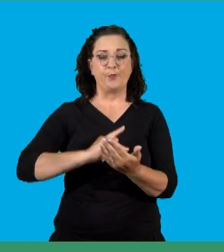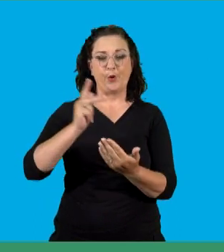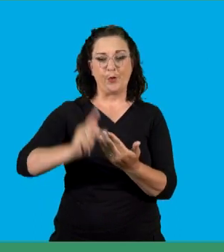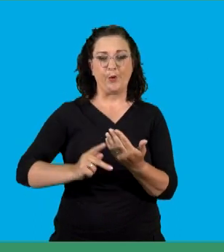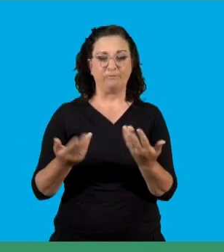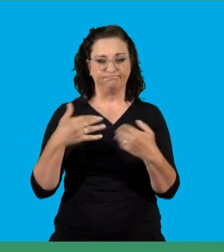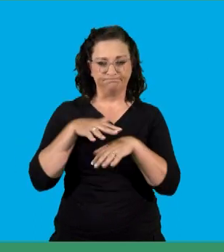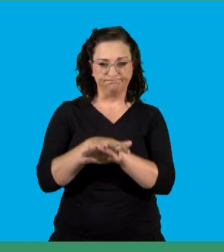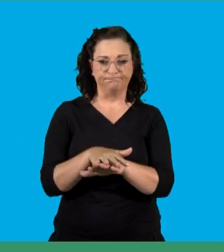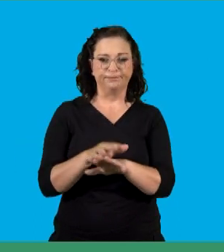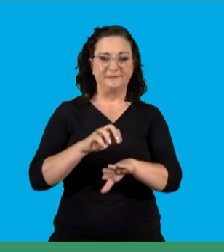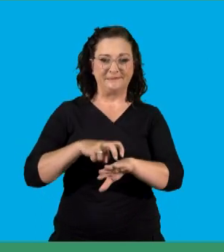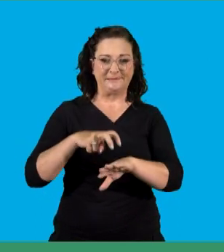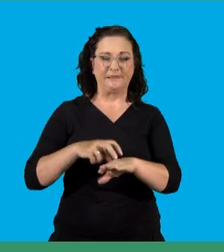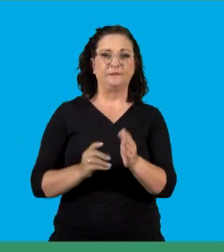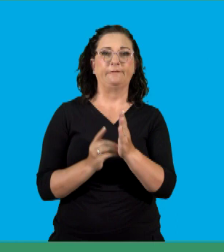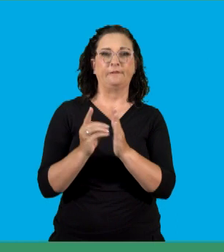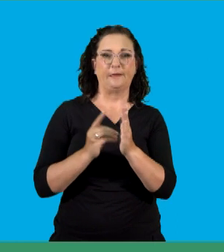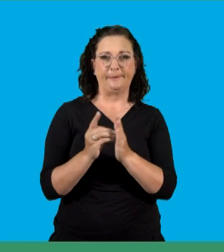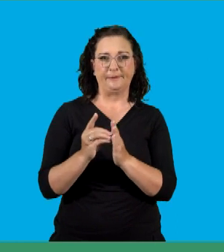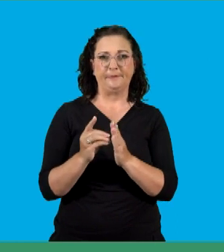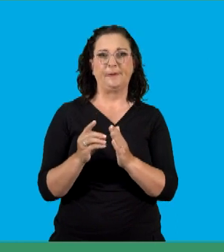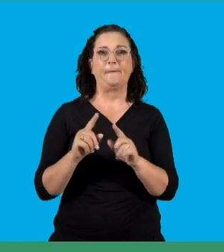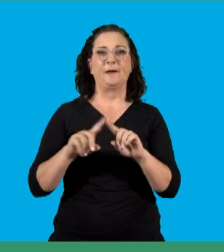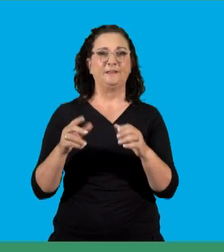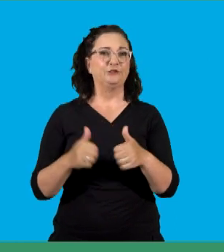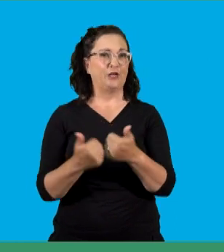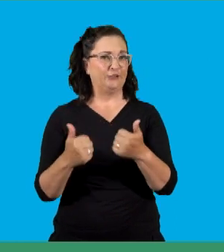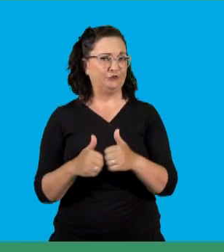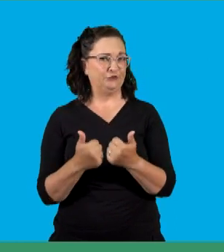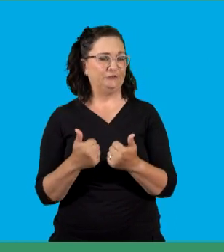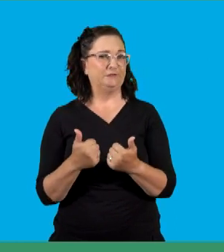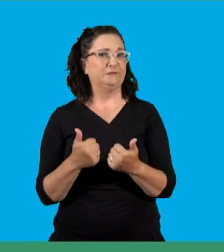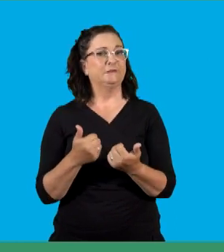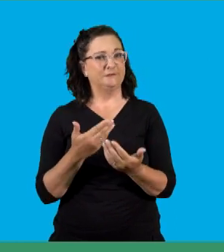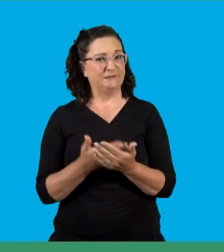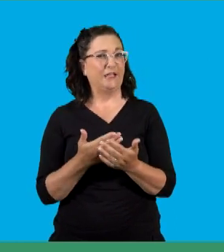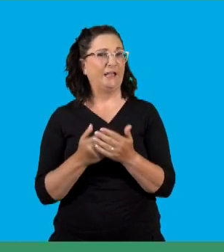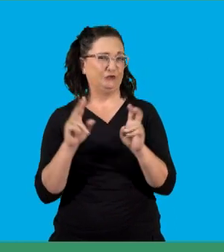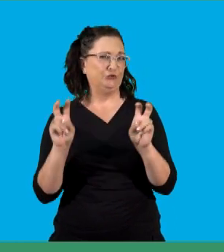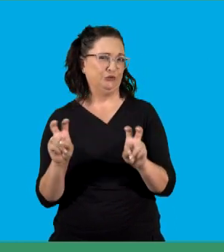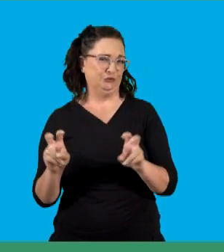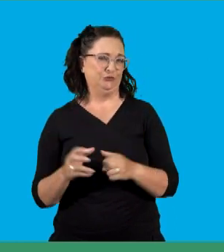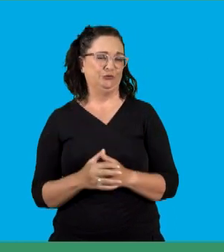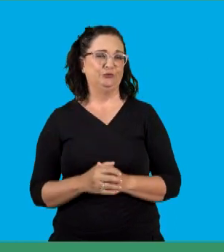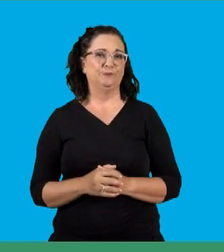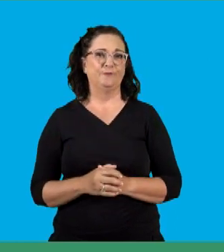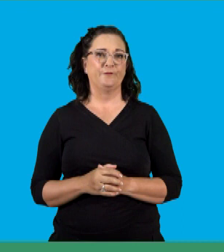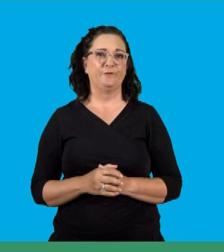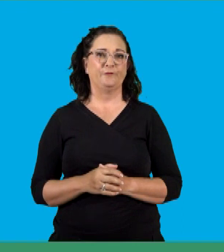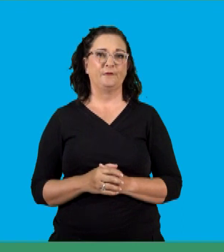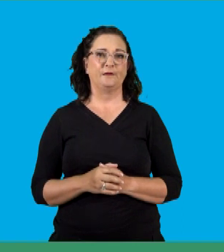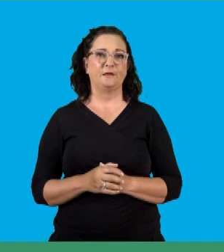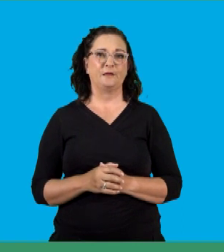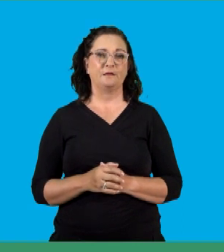to address them. So the socio-economic challenges, socio-economic issues rather, they pose challenges